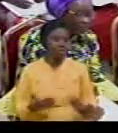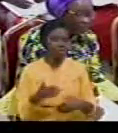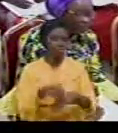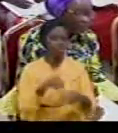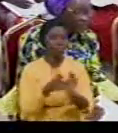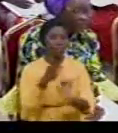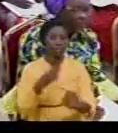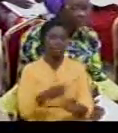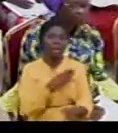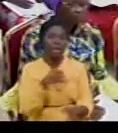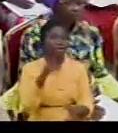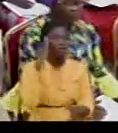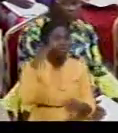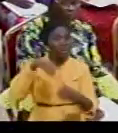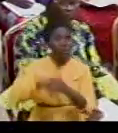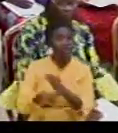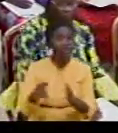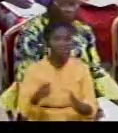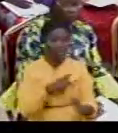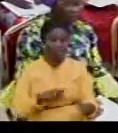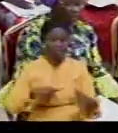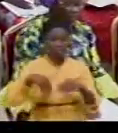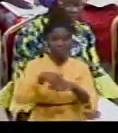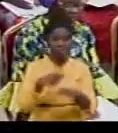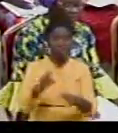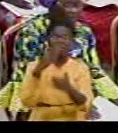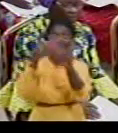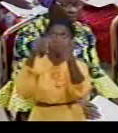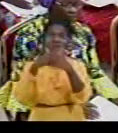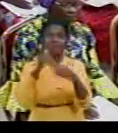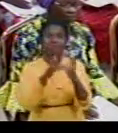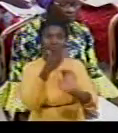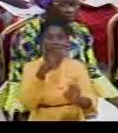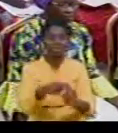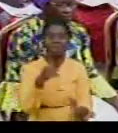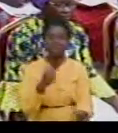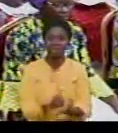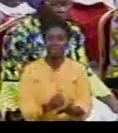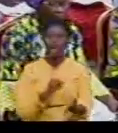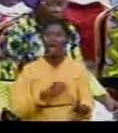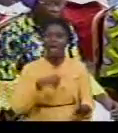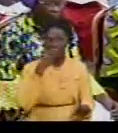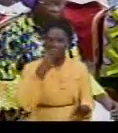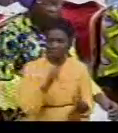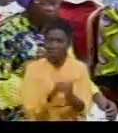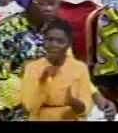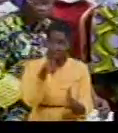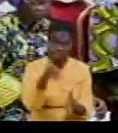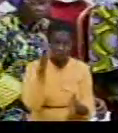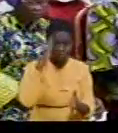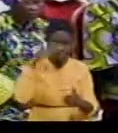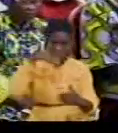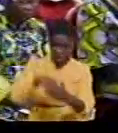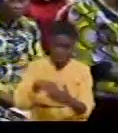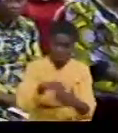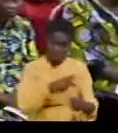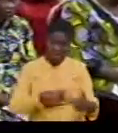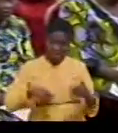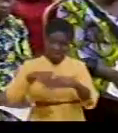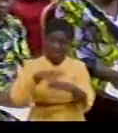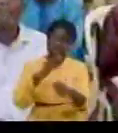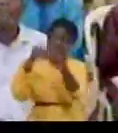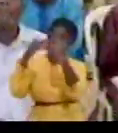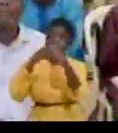enter the kingdom of heaven. I said you'll enter the kingdom